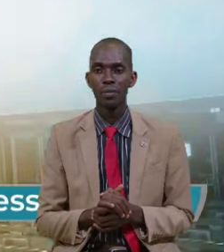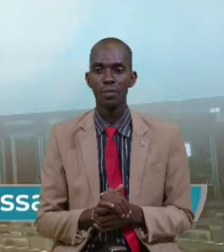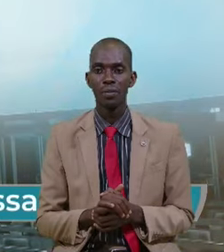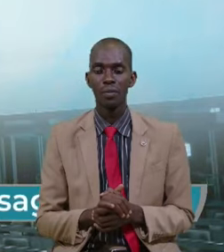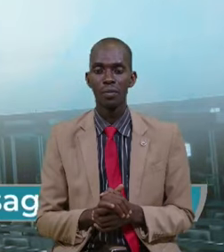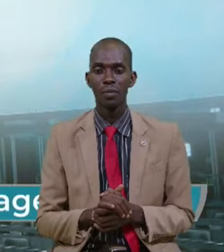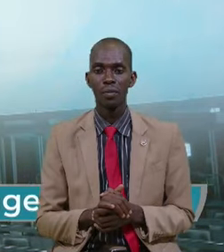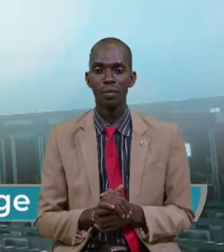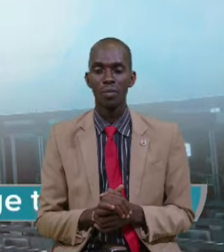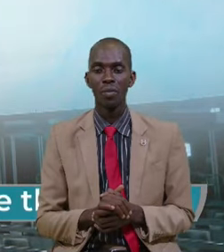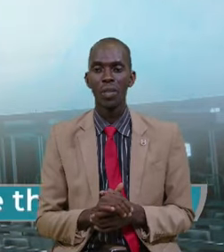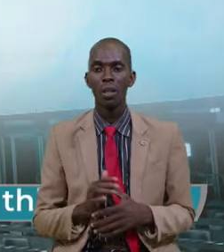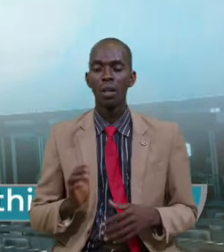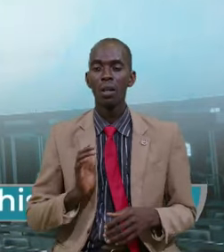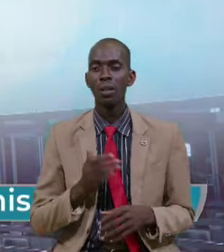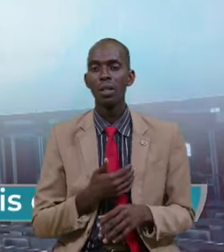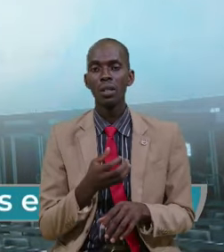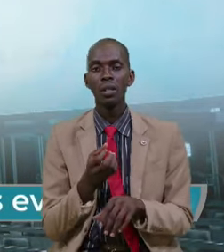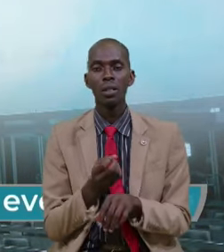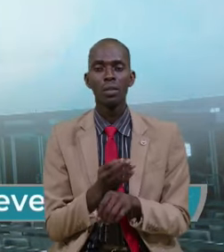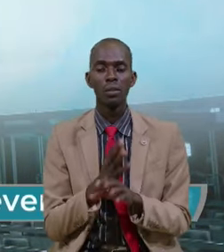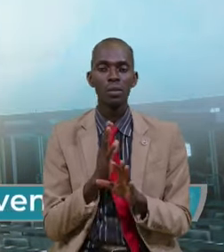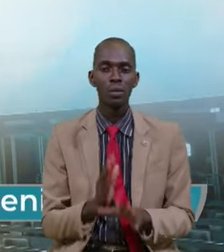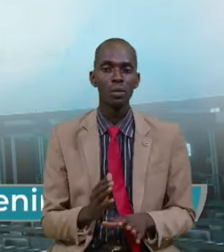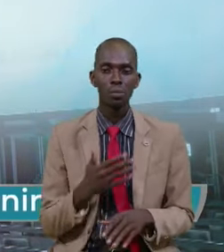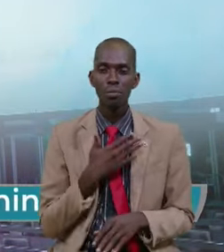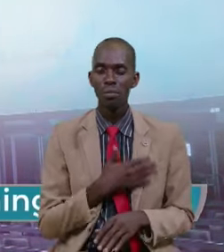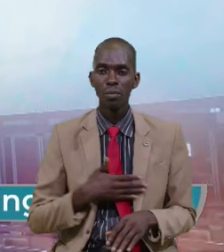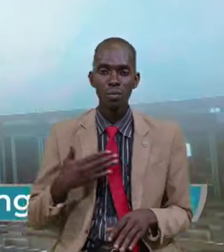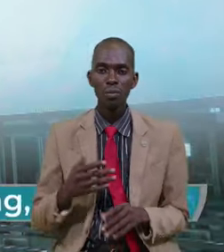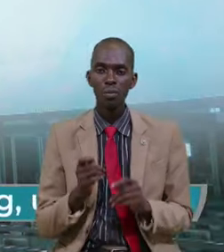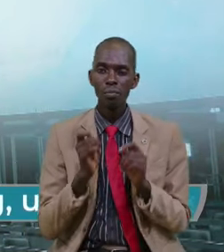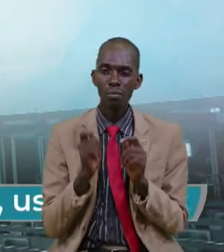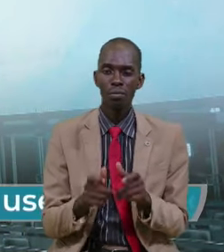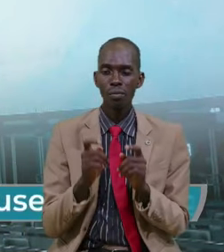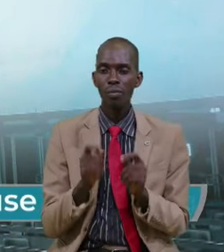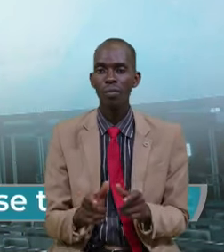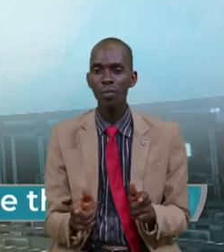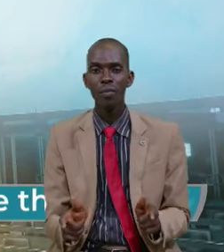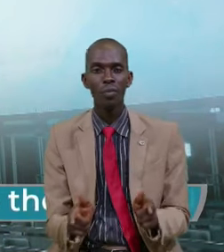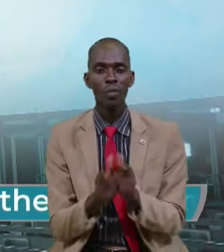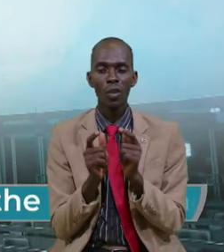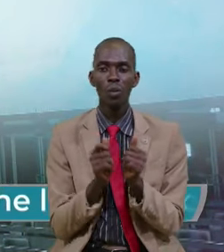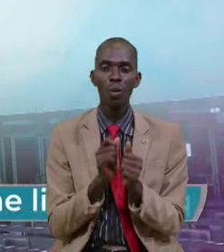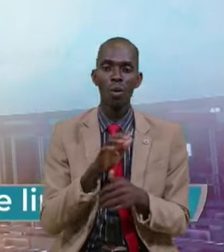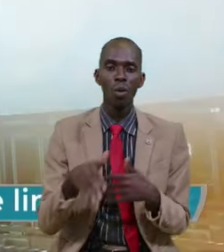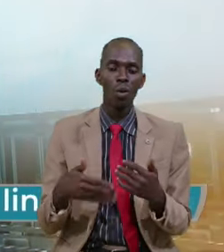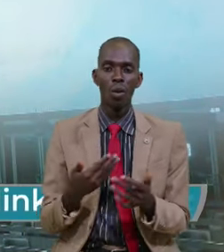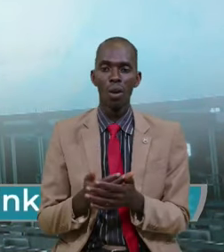Counselors, please, let's quickly attend to all these our